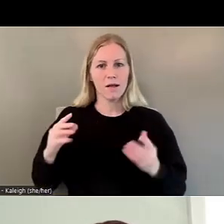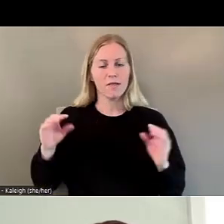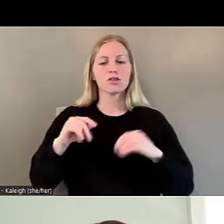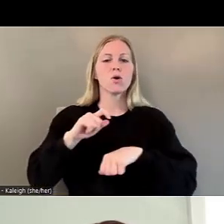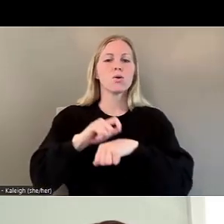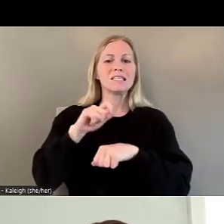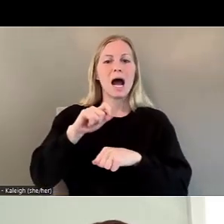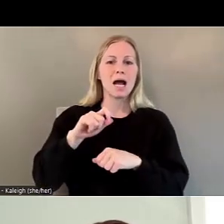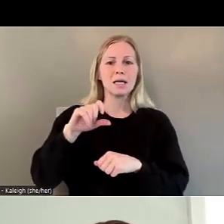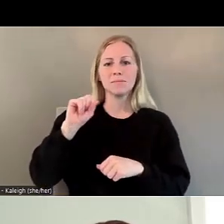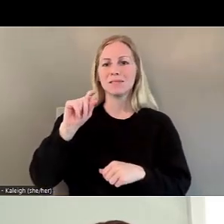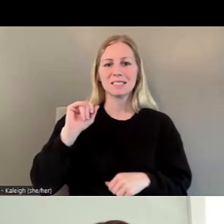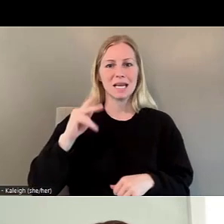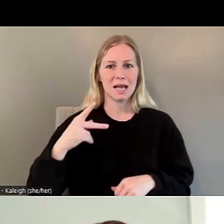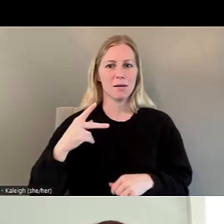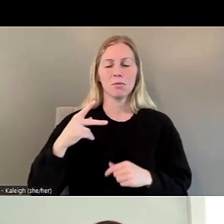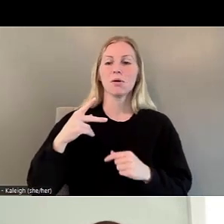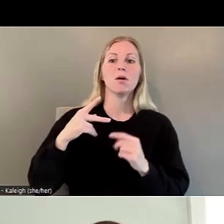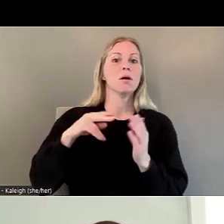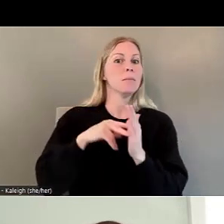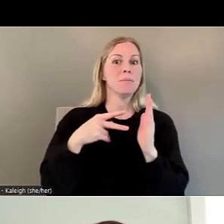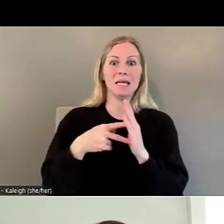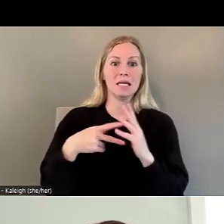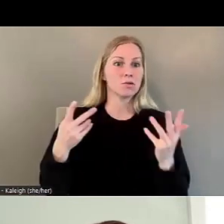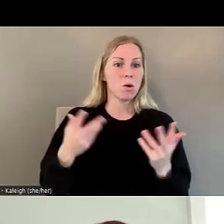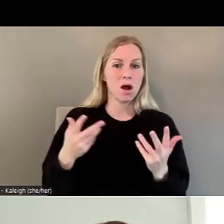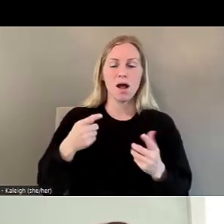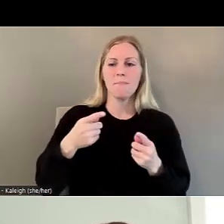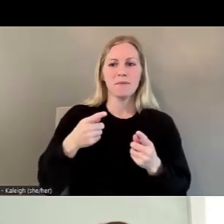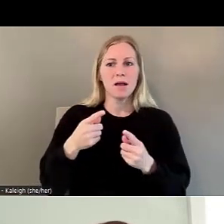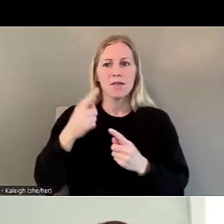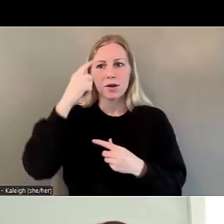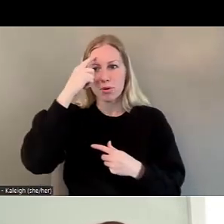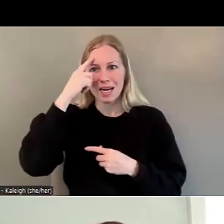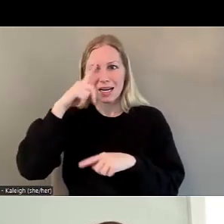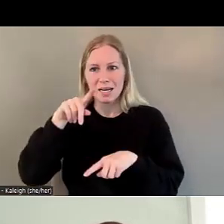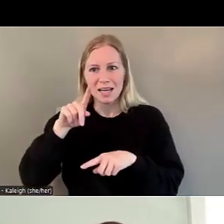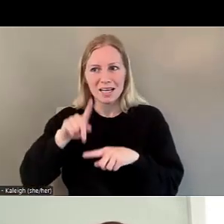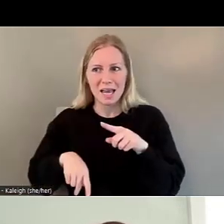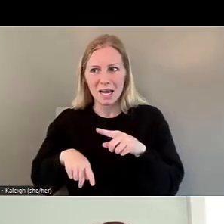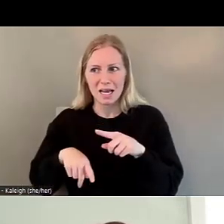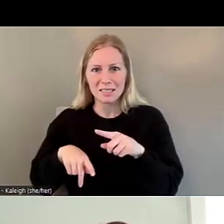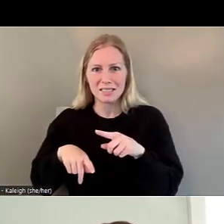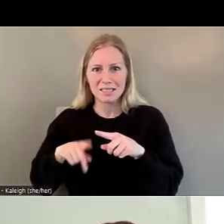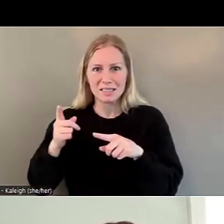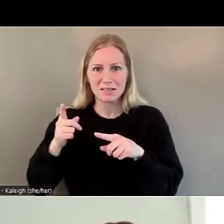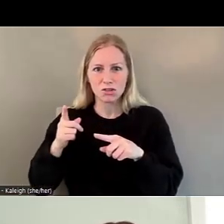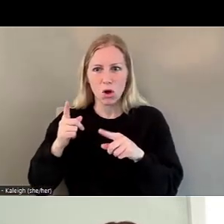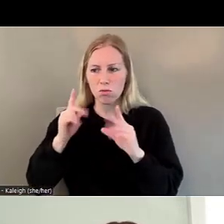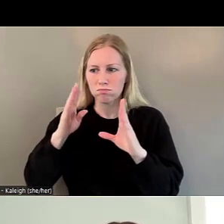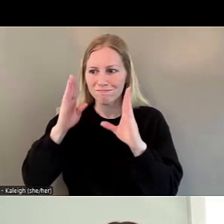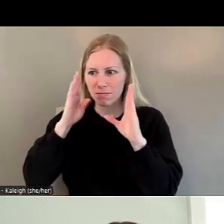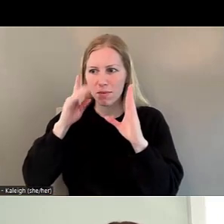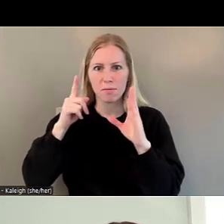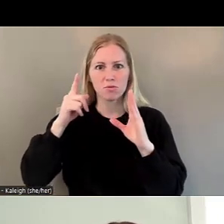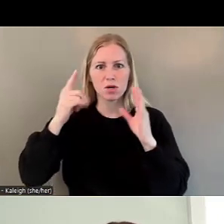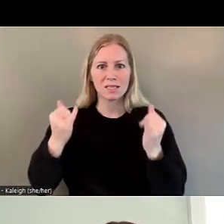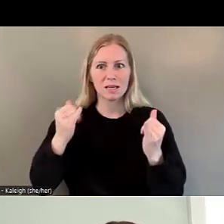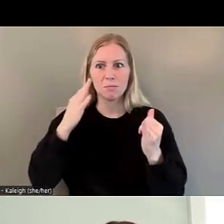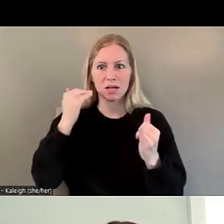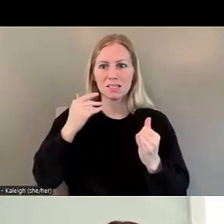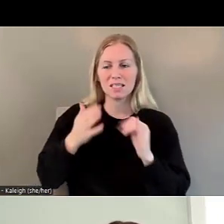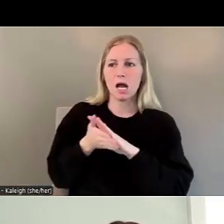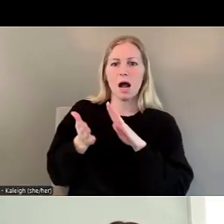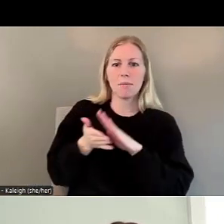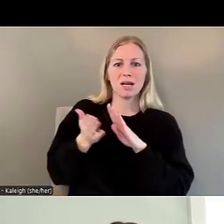meaning the brain can't decipher something happening in the present because it is operating in the past where the trauma occurred. In the months leading